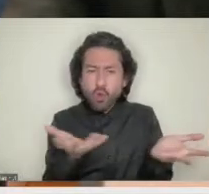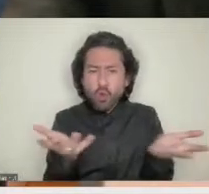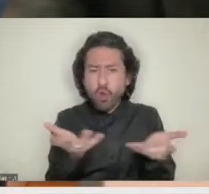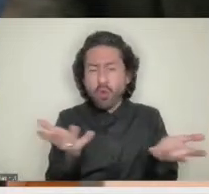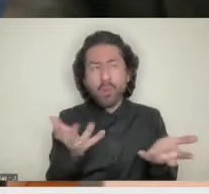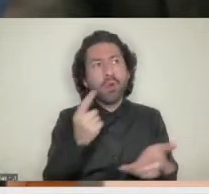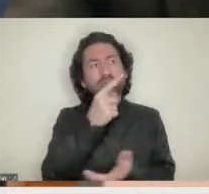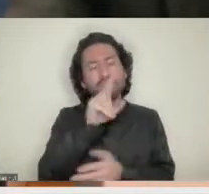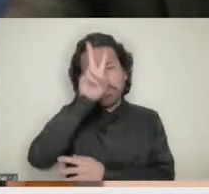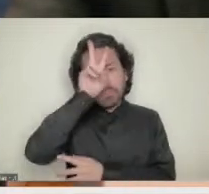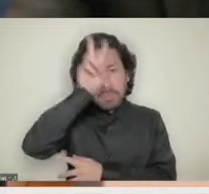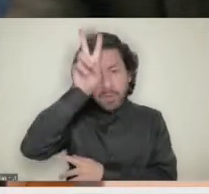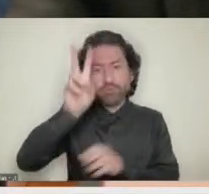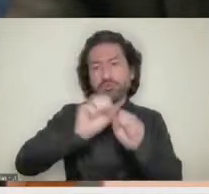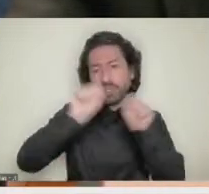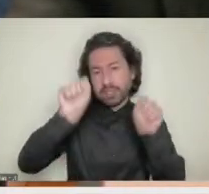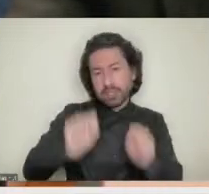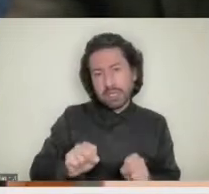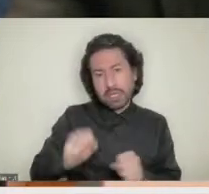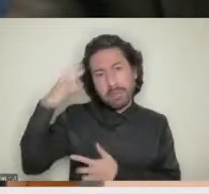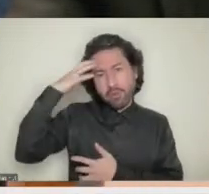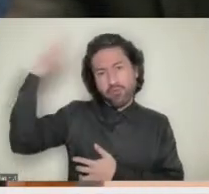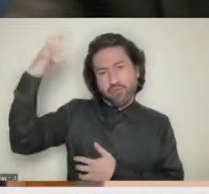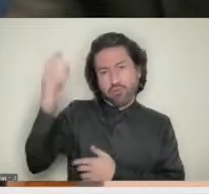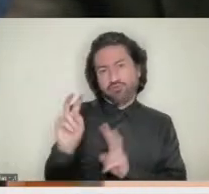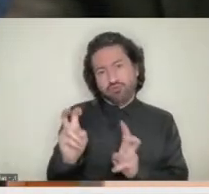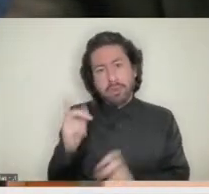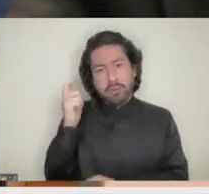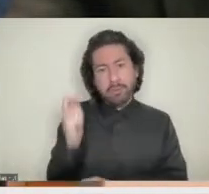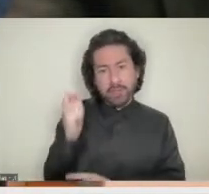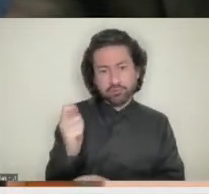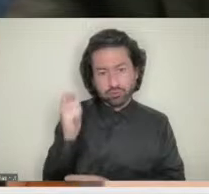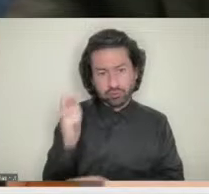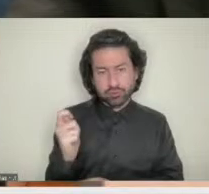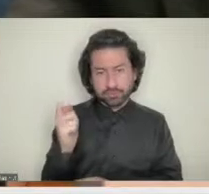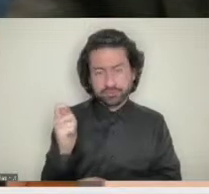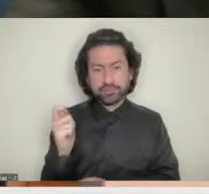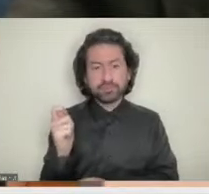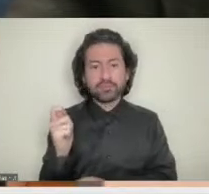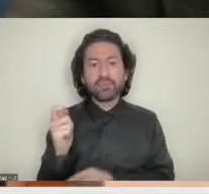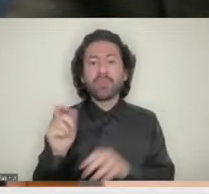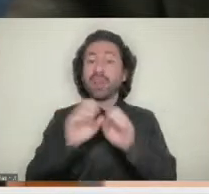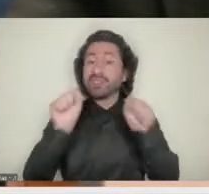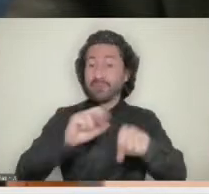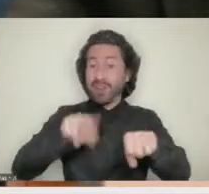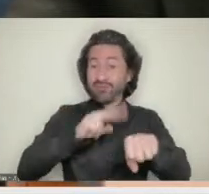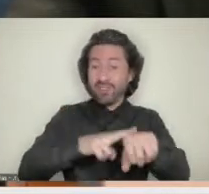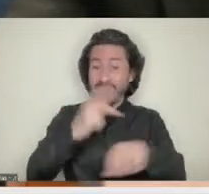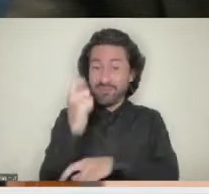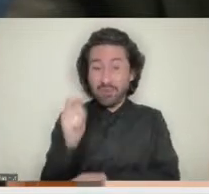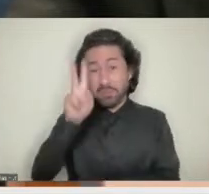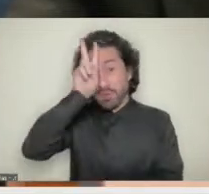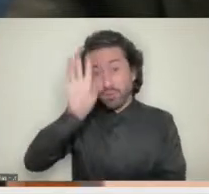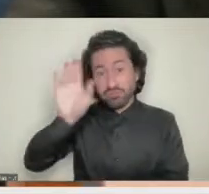social security contributions systems in the case of Peru,